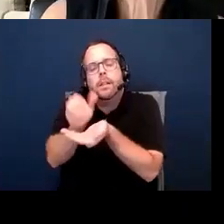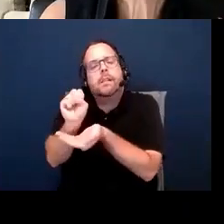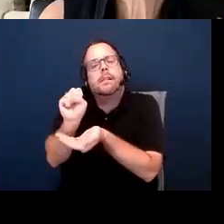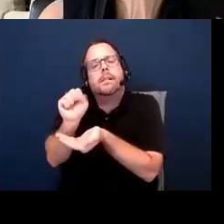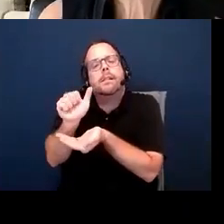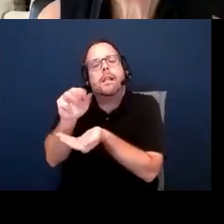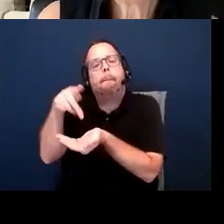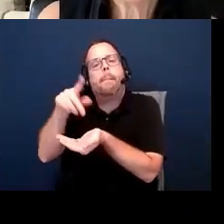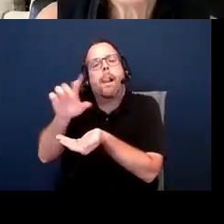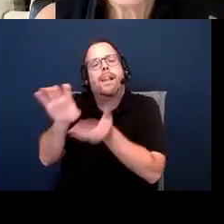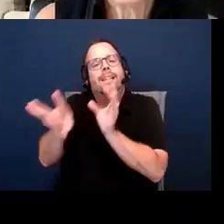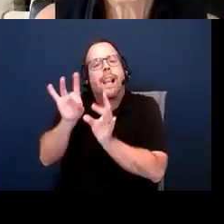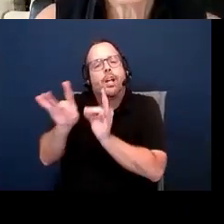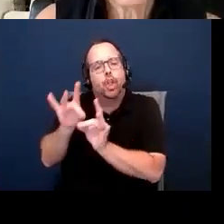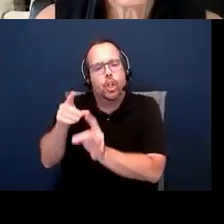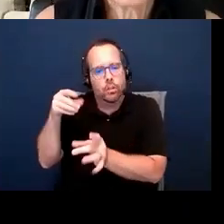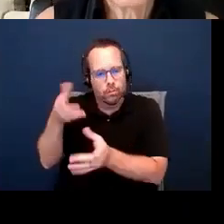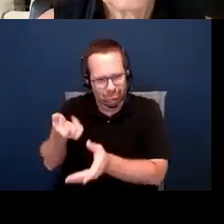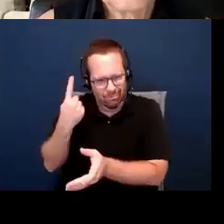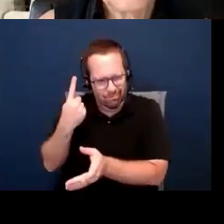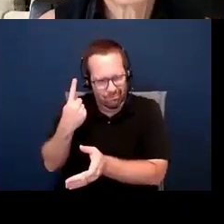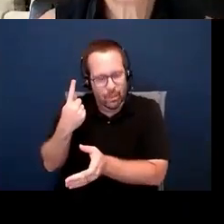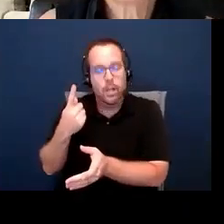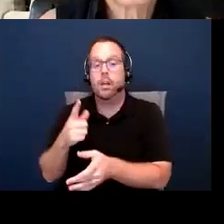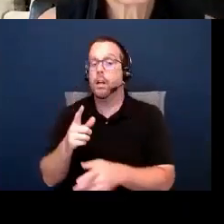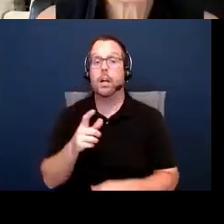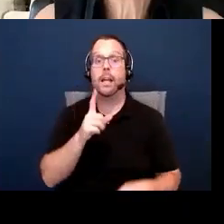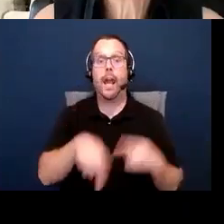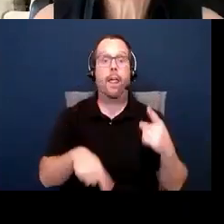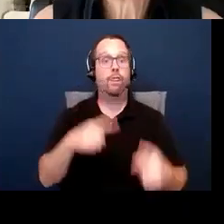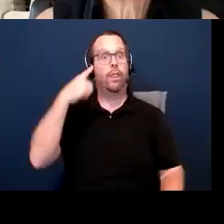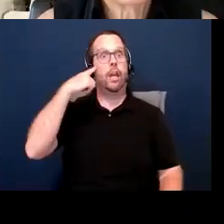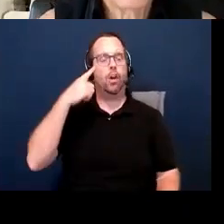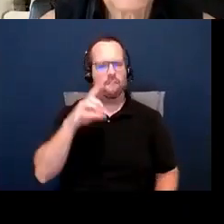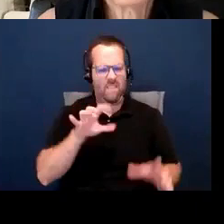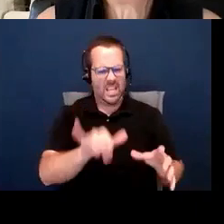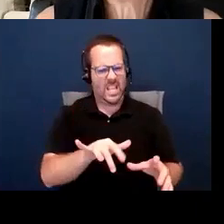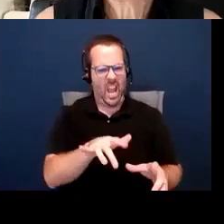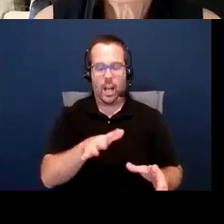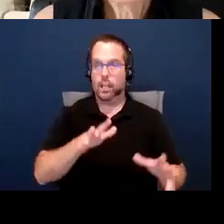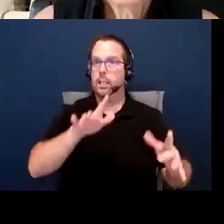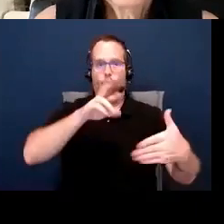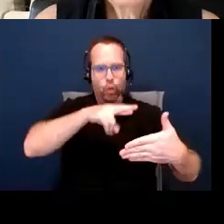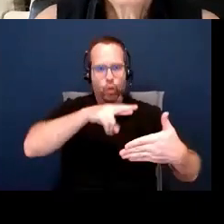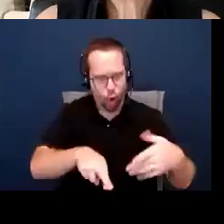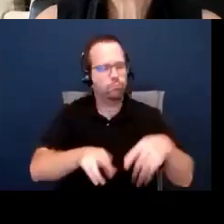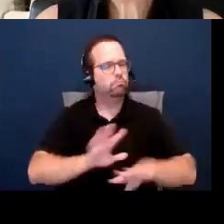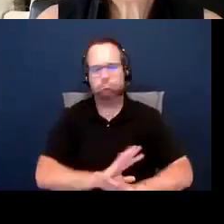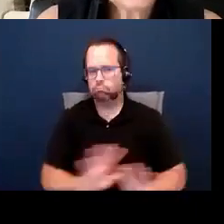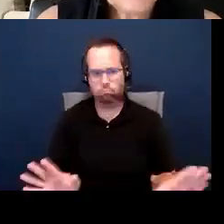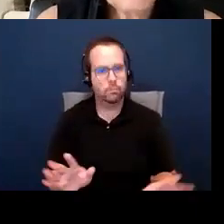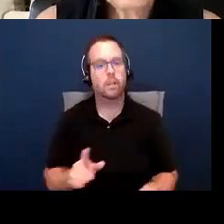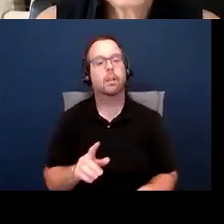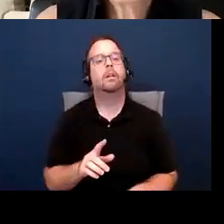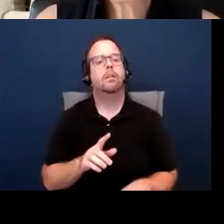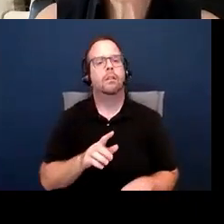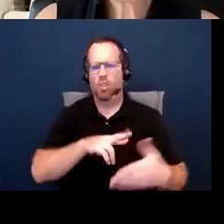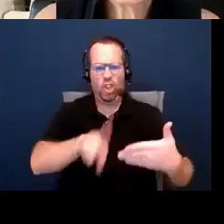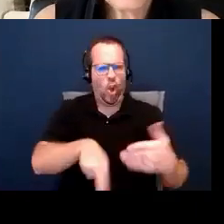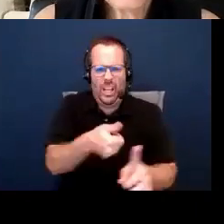It should not be thought of in terms of a outcome by itself.